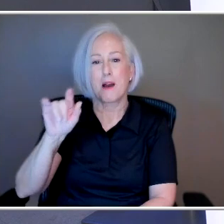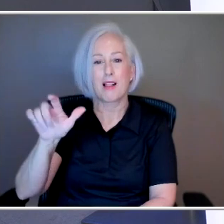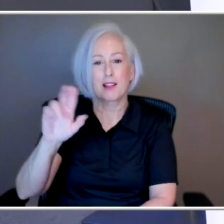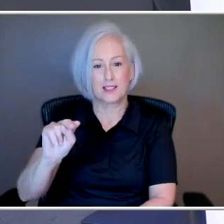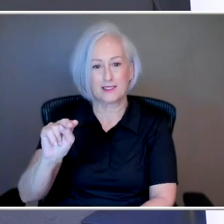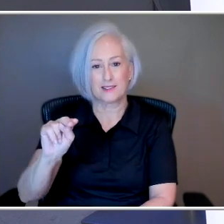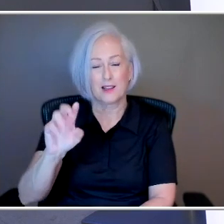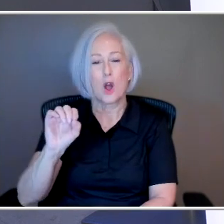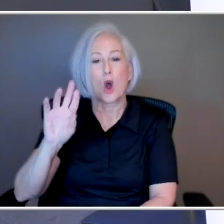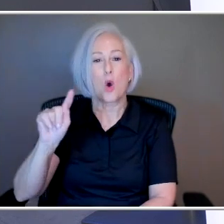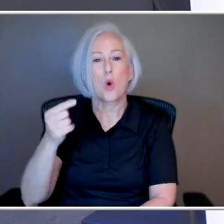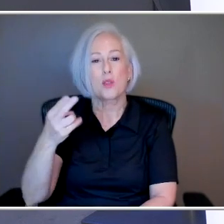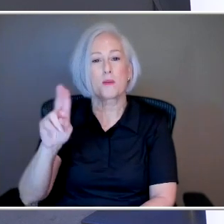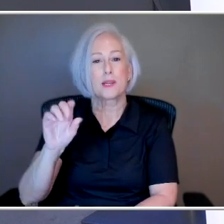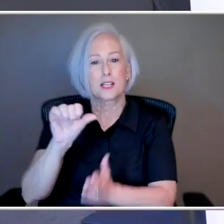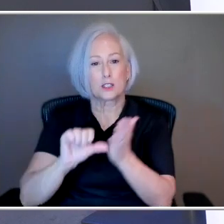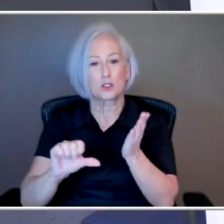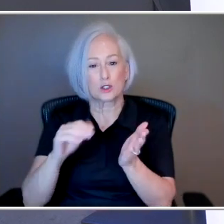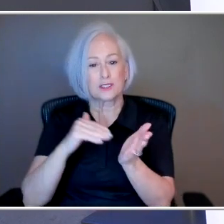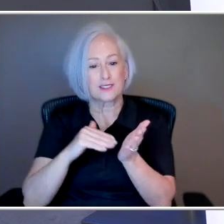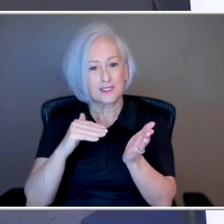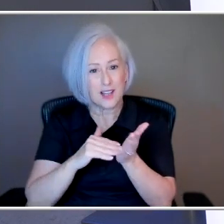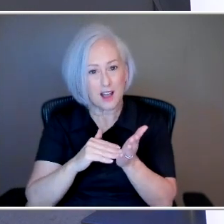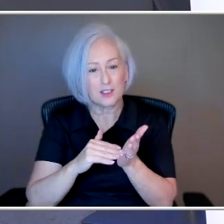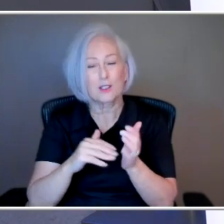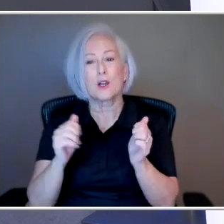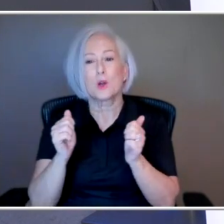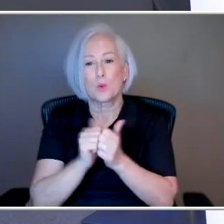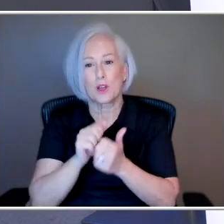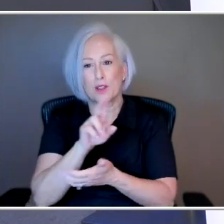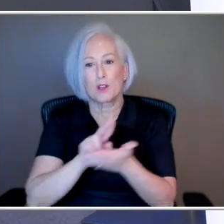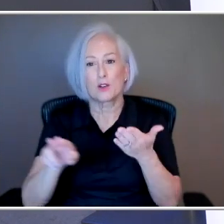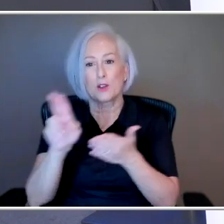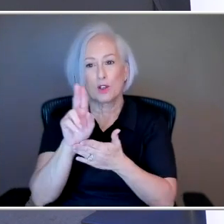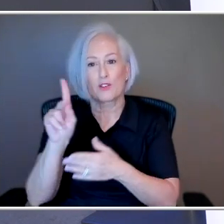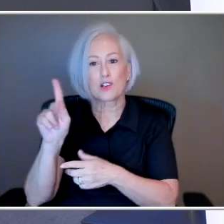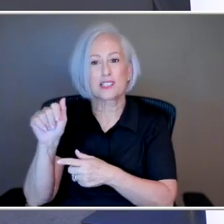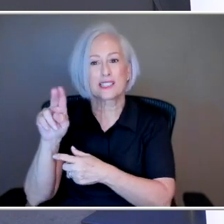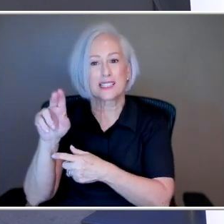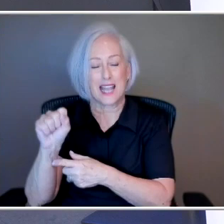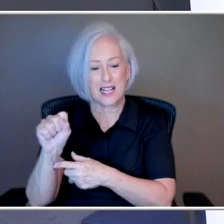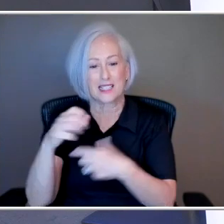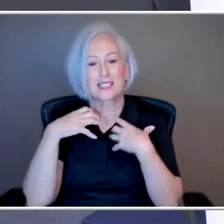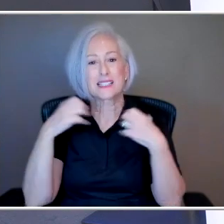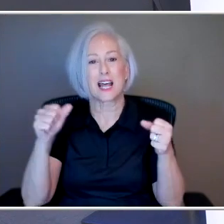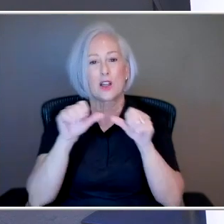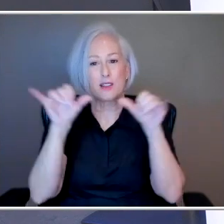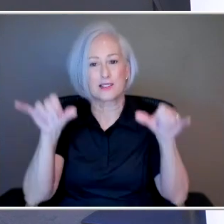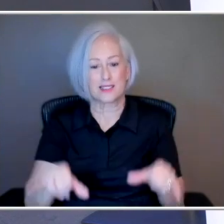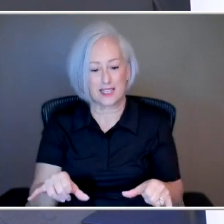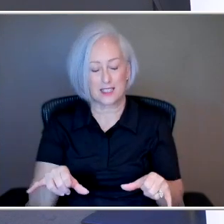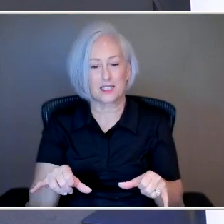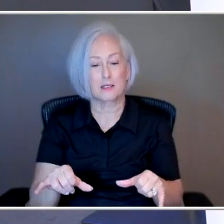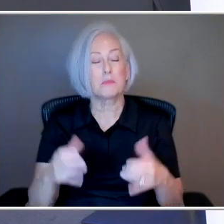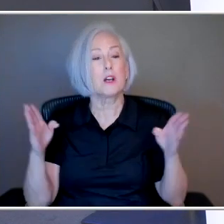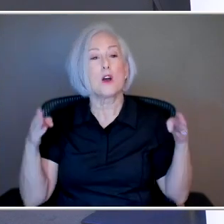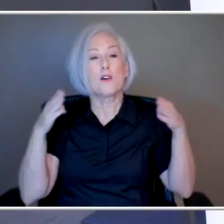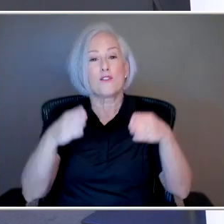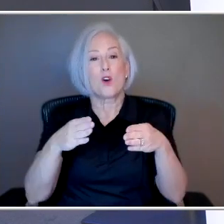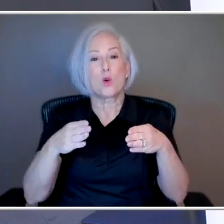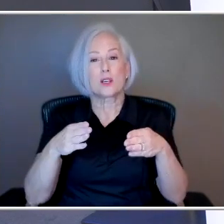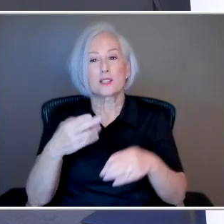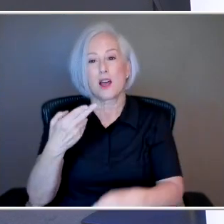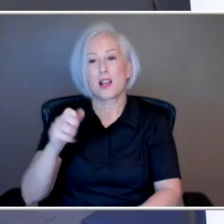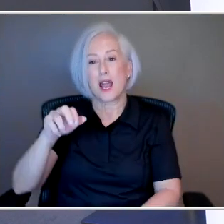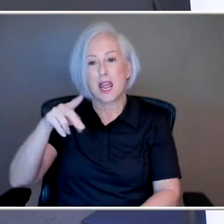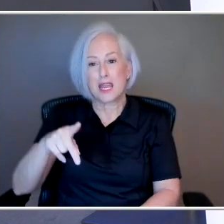with the University of Kansas Health System. Someone with a clinical focus on hip surgery, very specified. He's going to help us